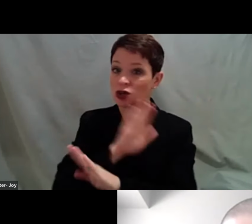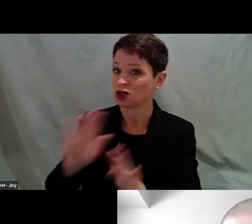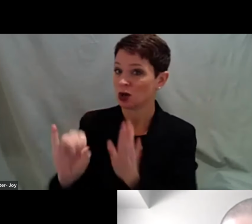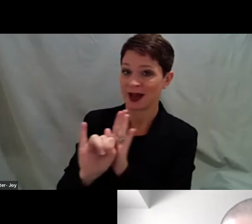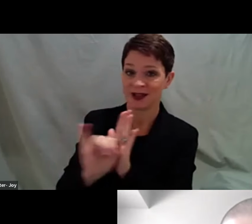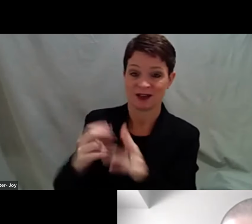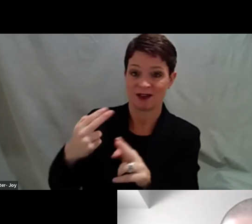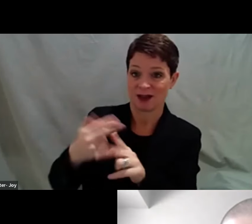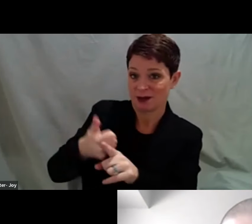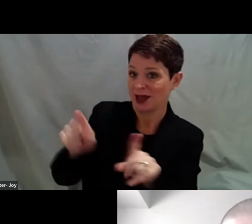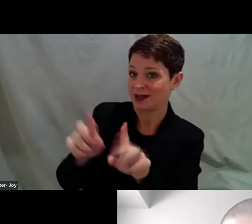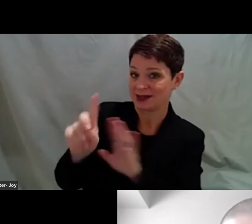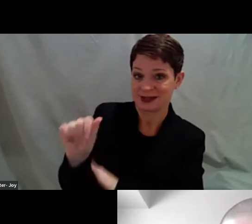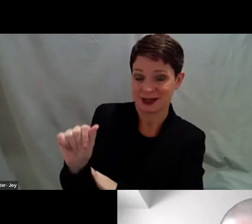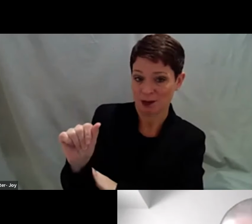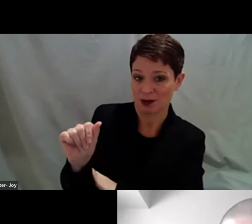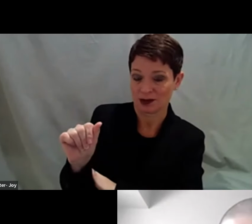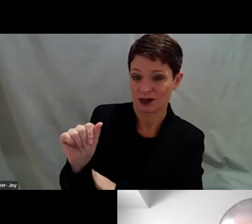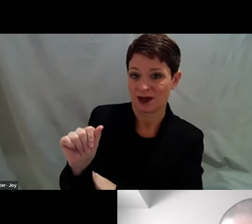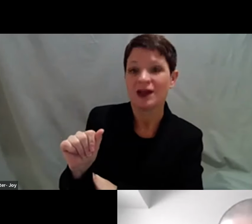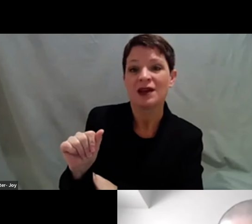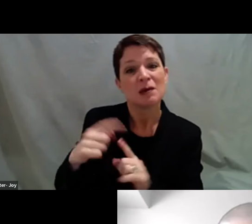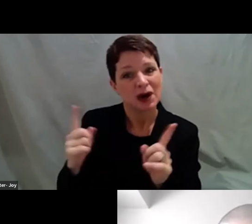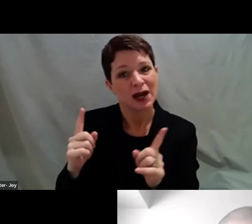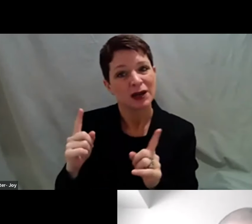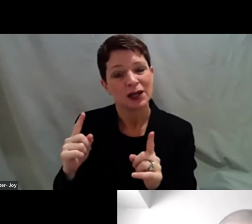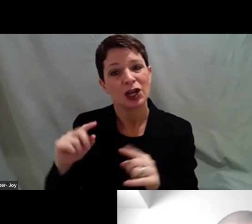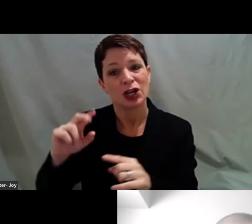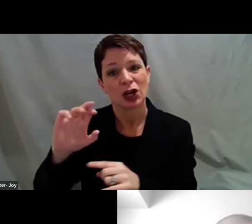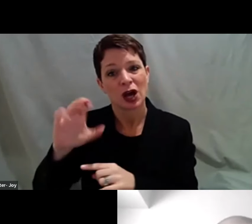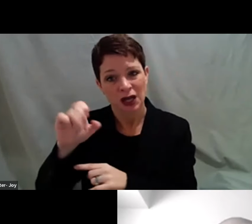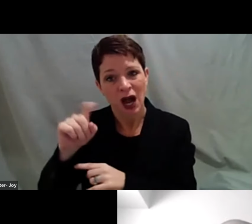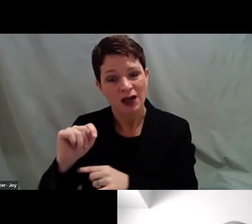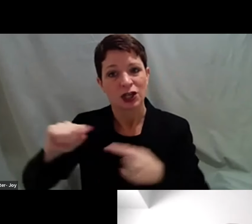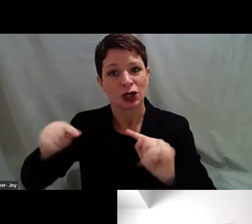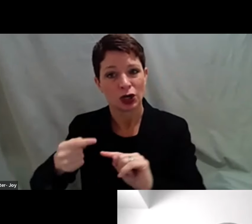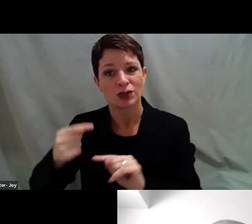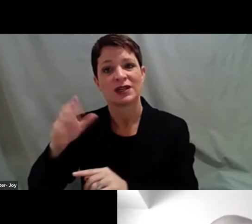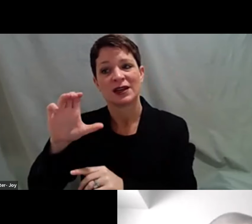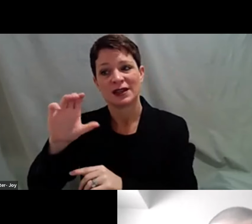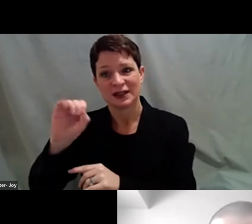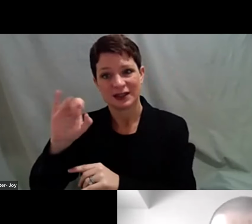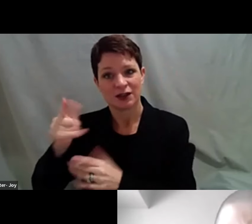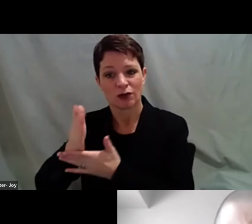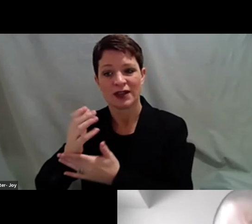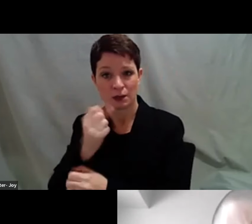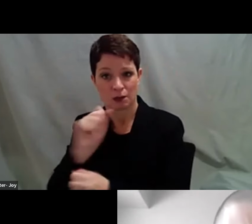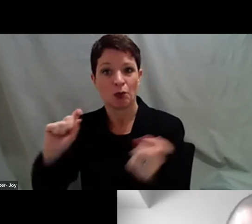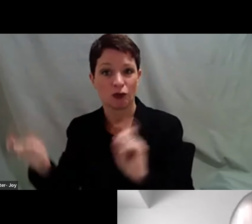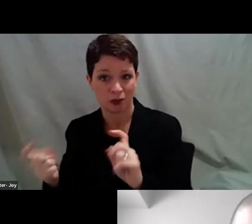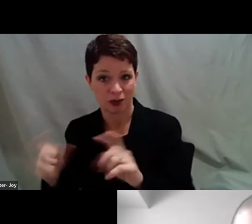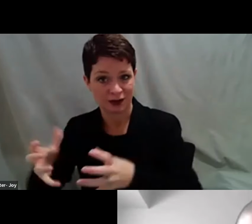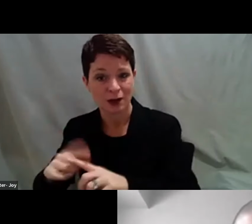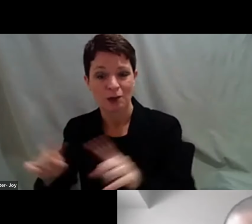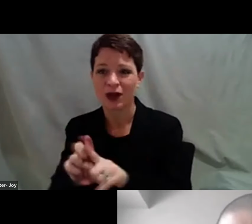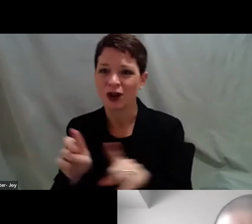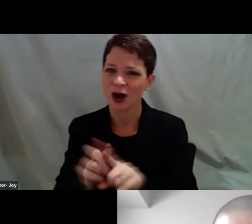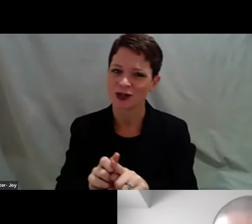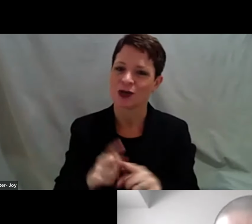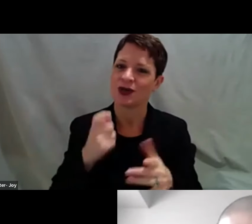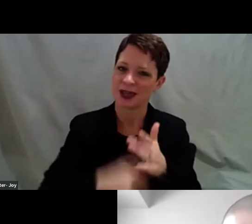as disabled, has costs. It has costs for the disability civil rights movement, and I think that it can also have costs